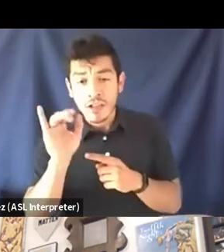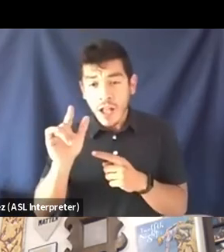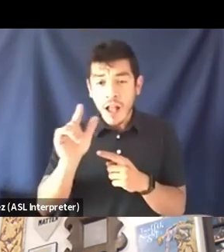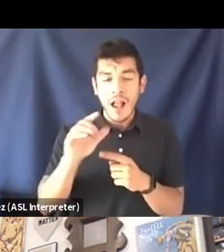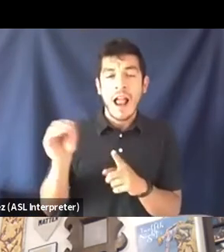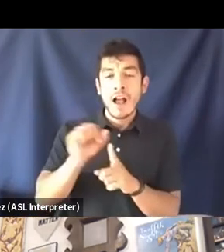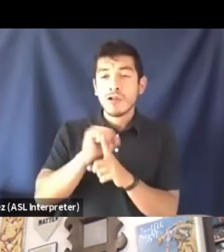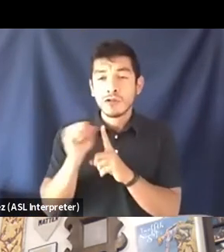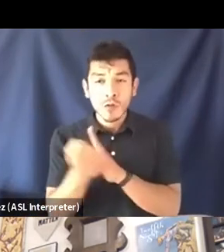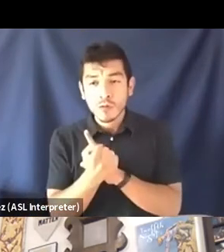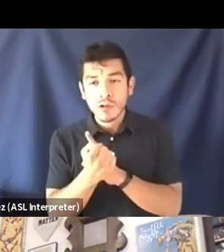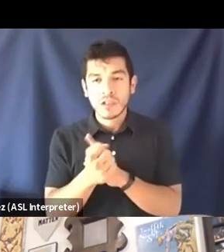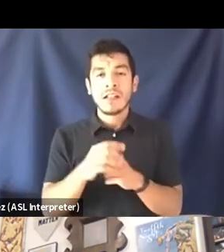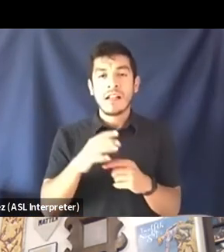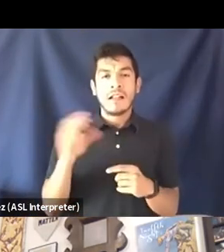and racial